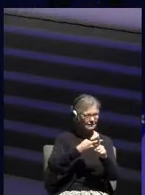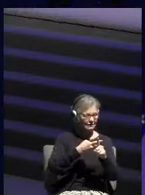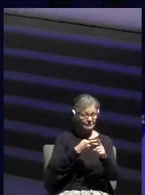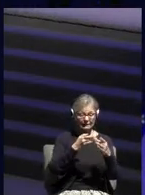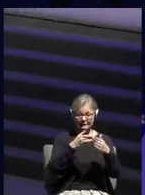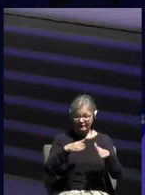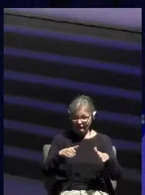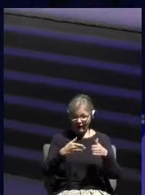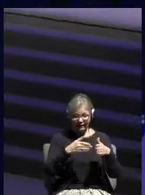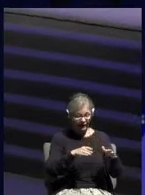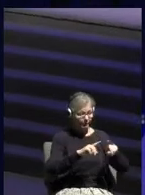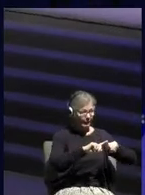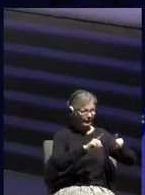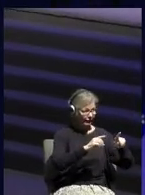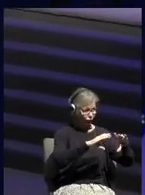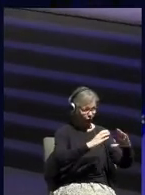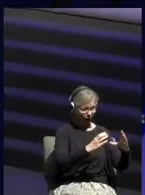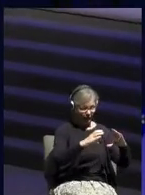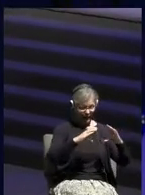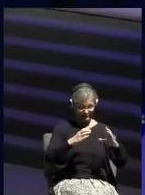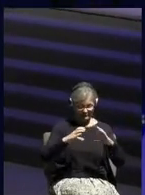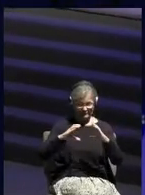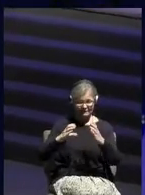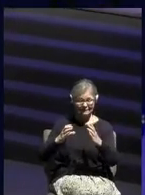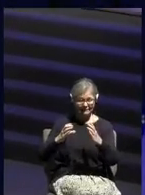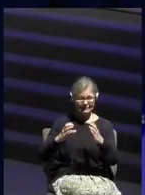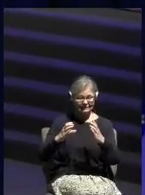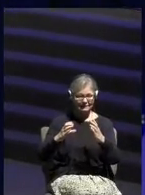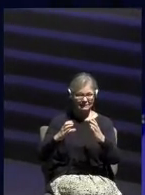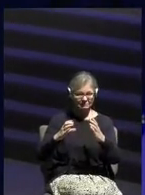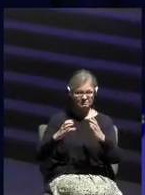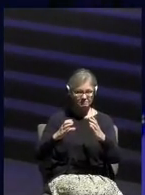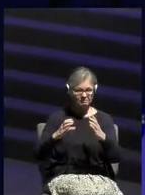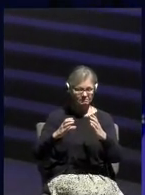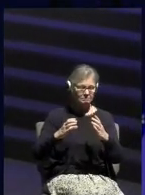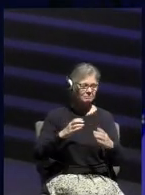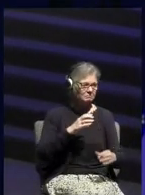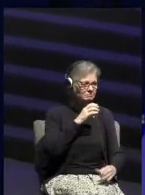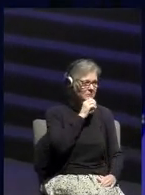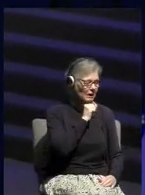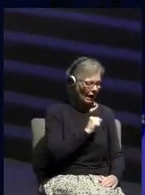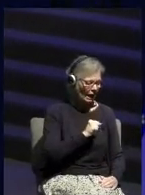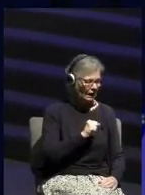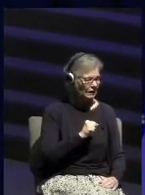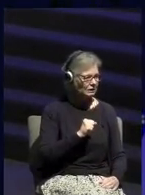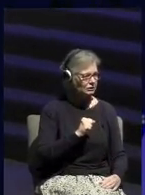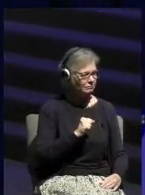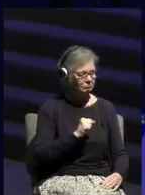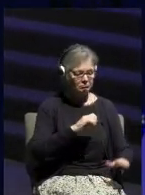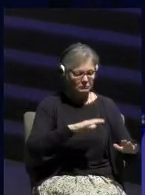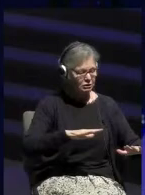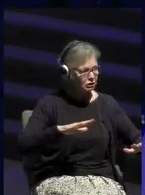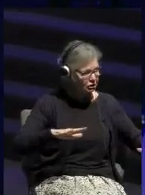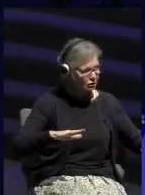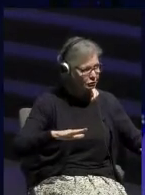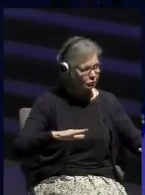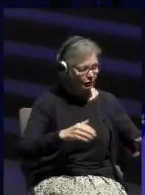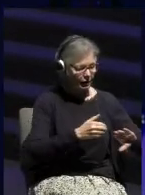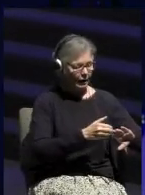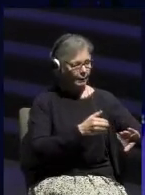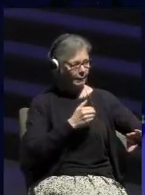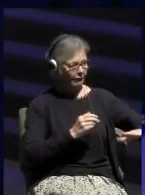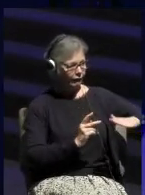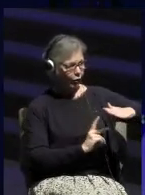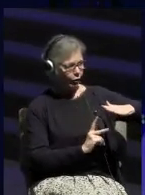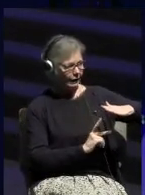Sunday mornings in all of our different age demographics. If you have children that are pre-K through